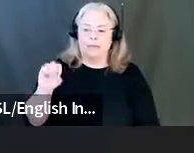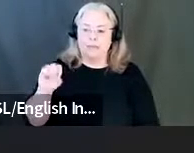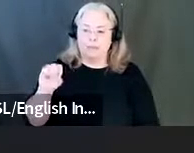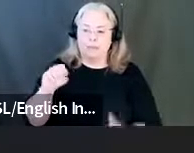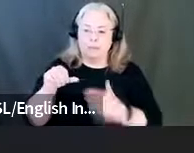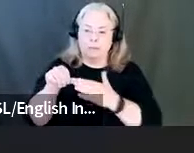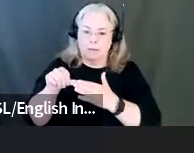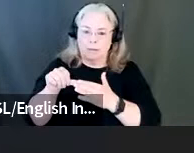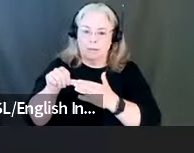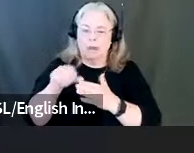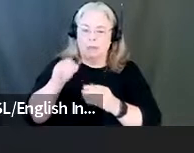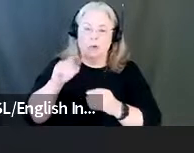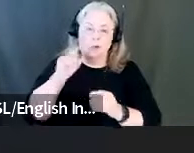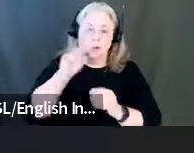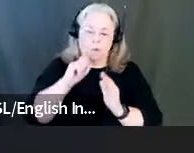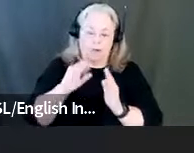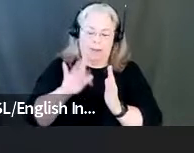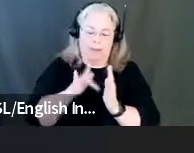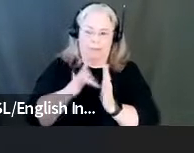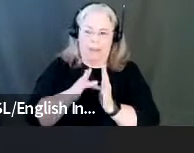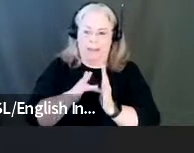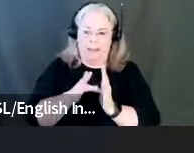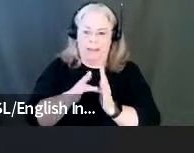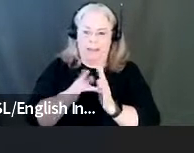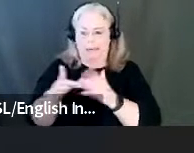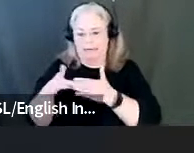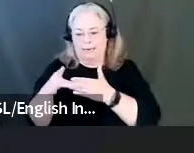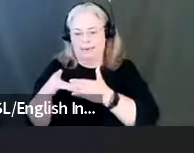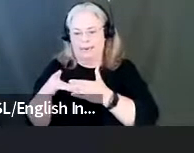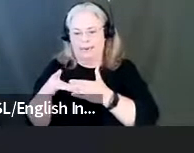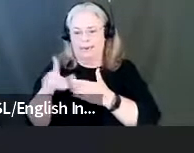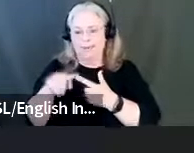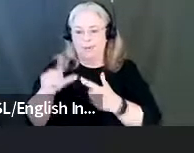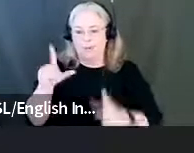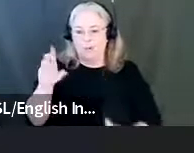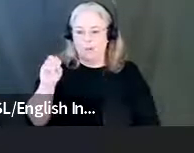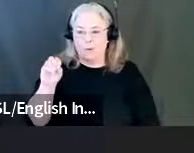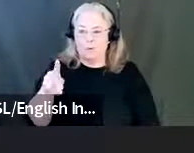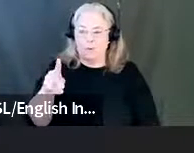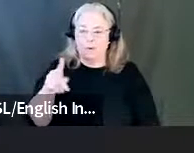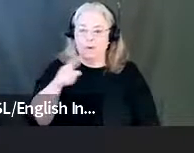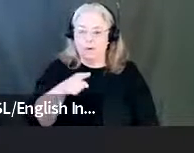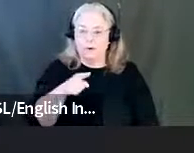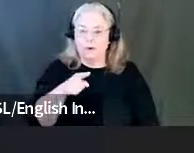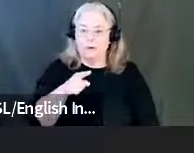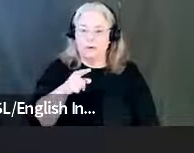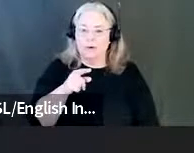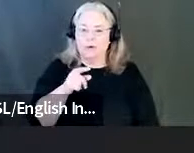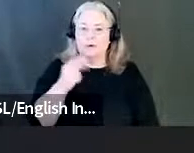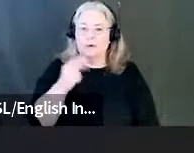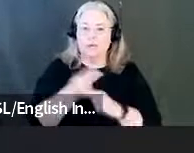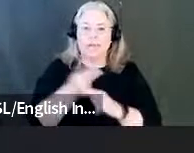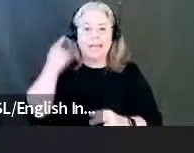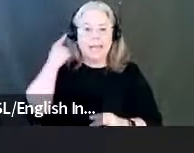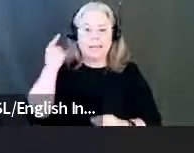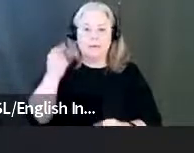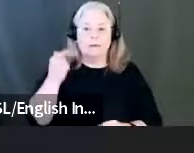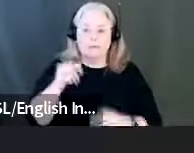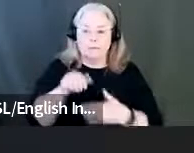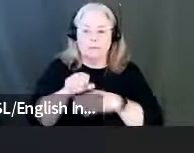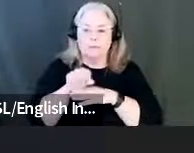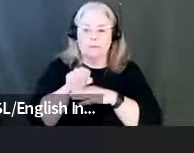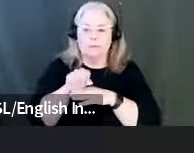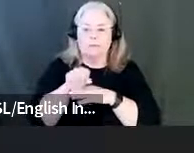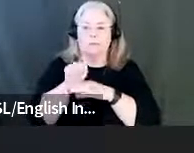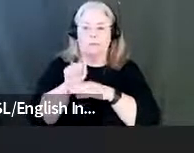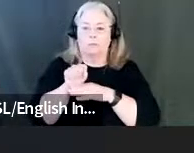center of the iSelfie button, attach that to the double-sided loop so that she can use her head, and she just